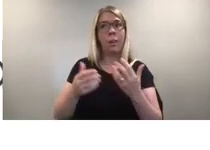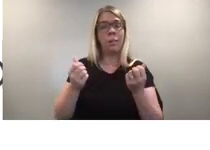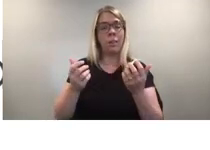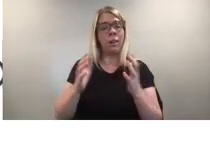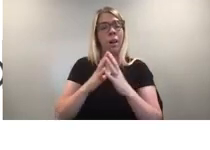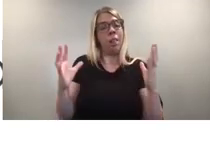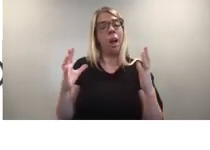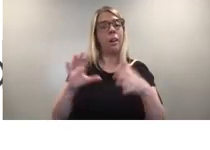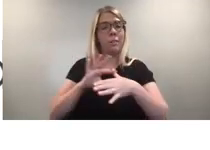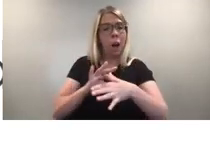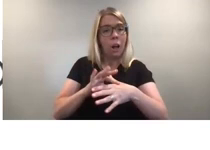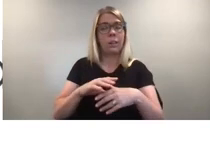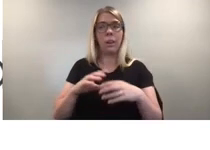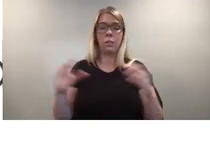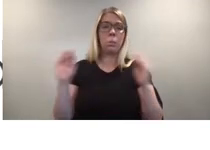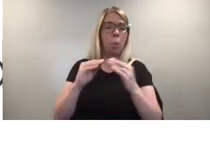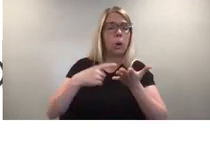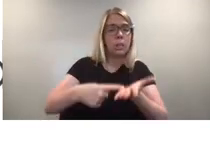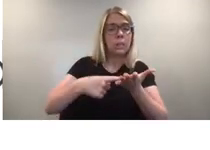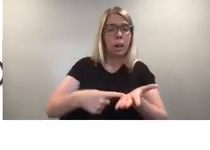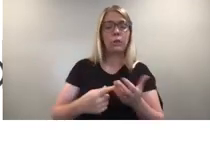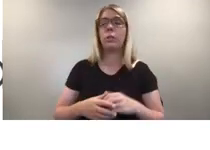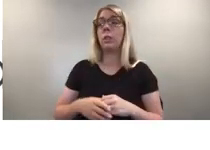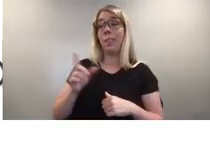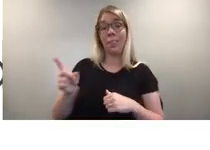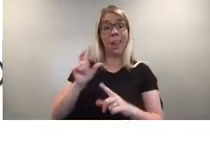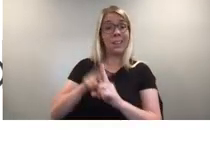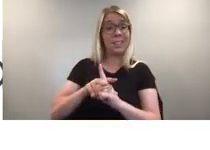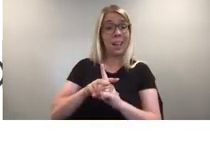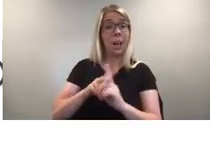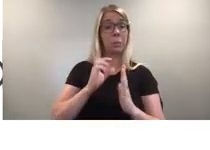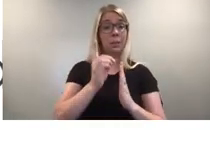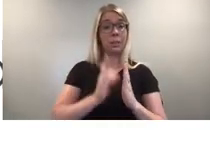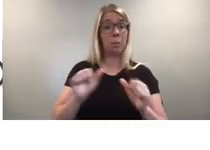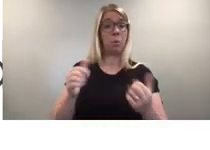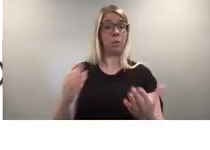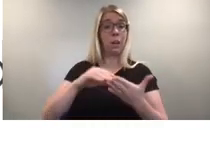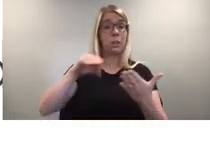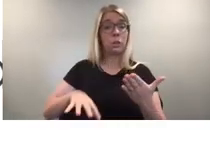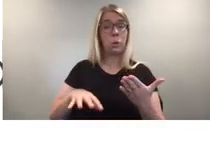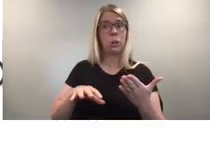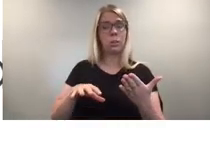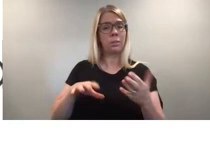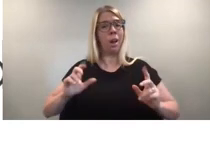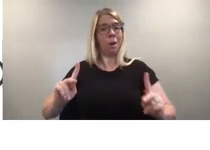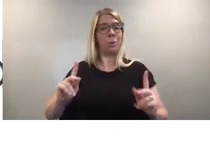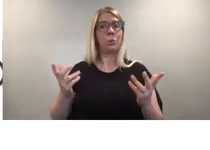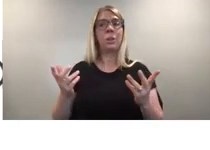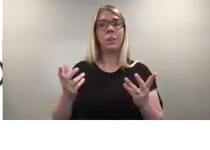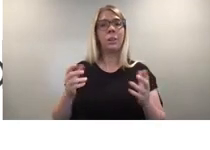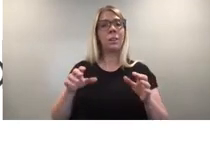and discussion. And so this assignment design gives students the opportunity to be active participants in knowledge